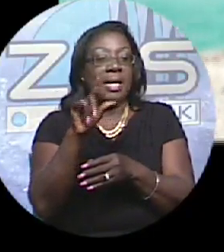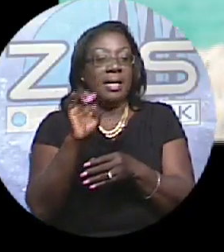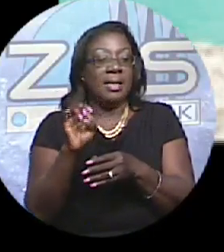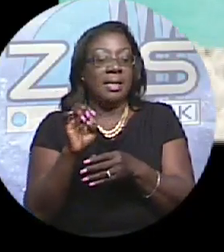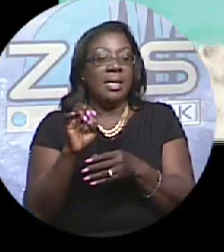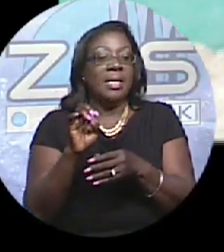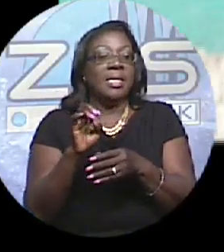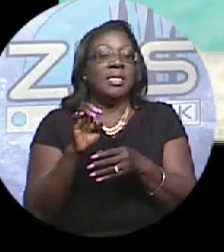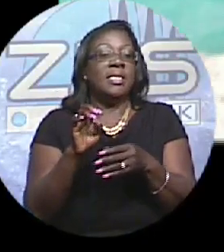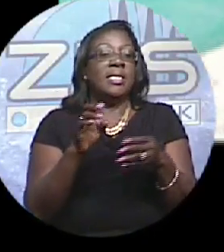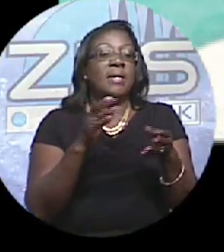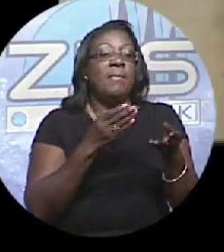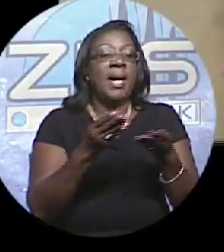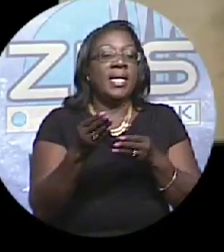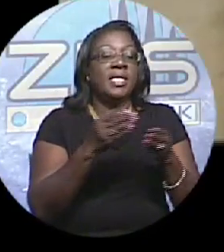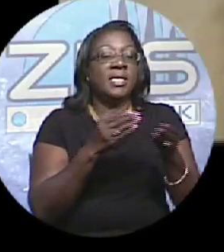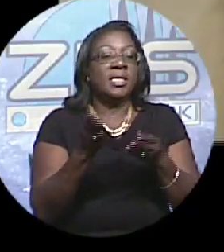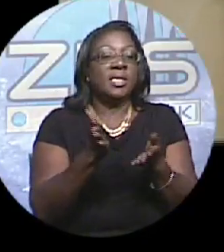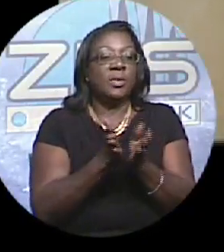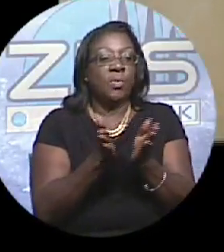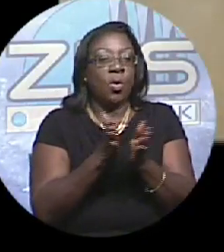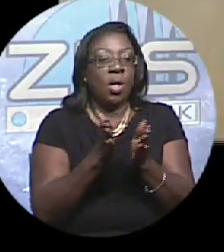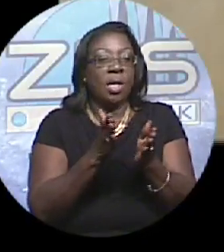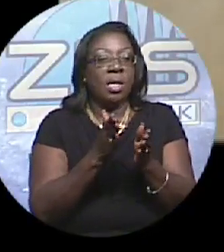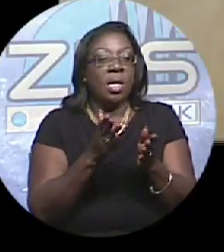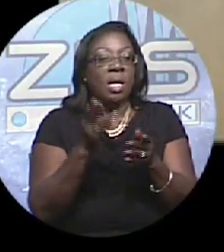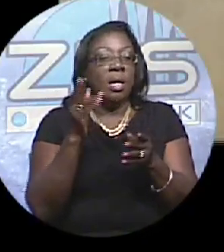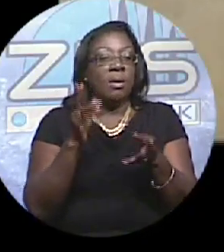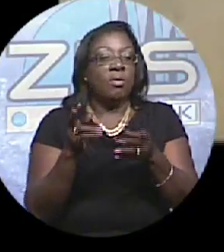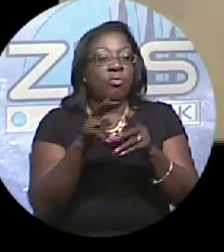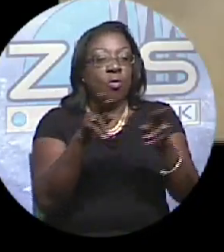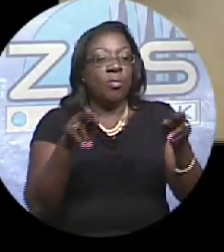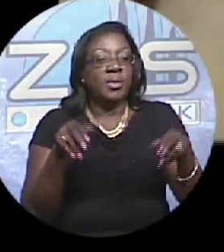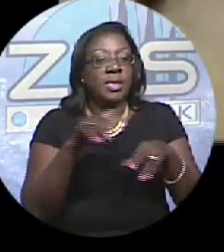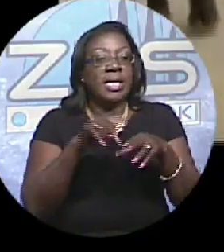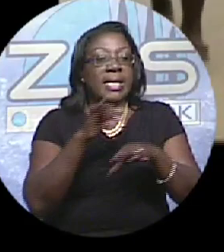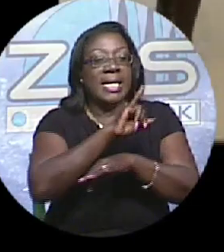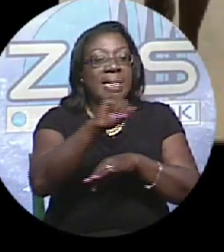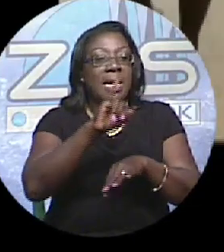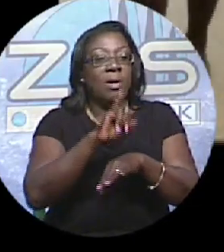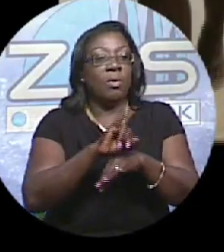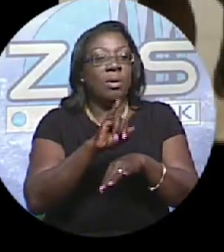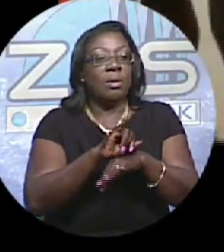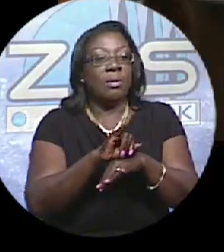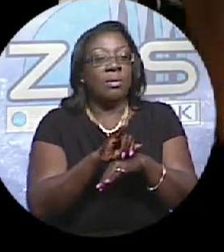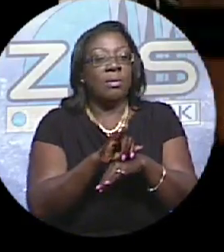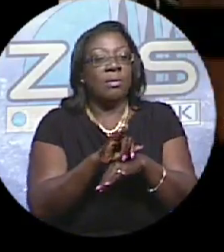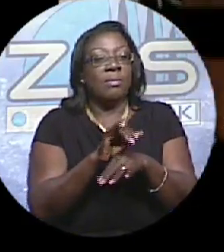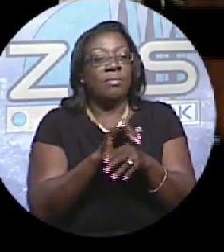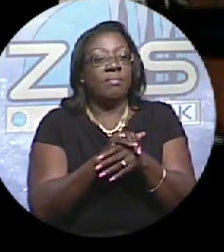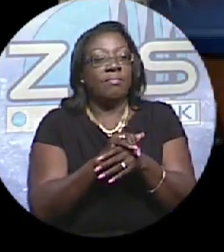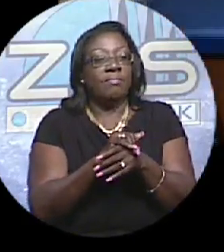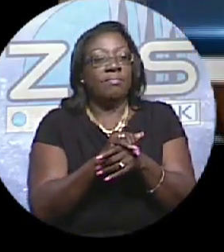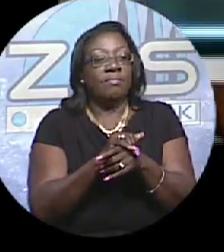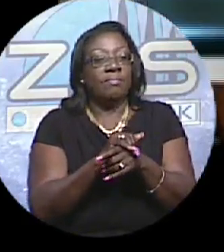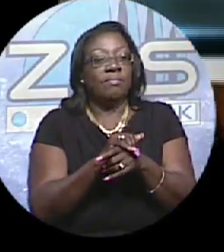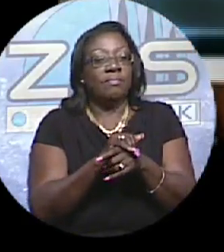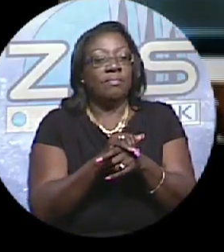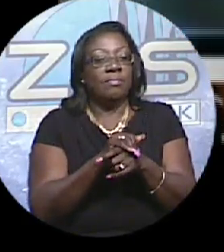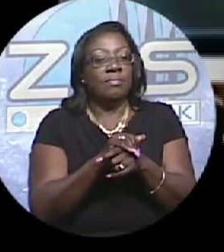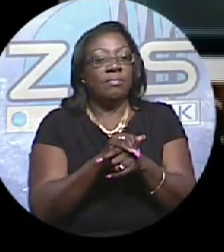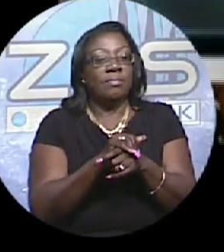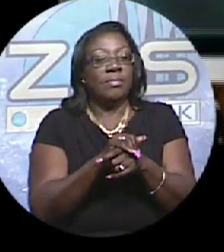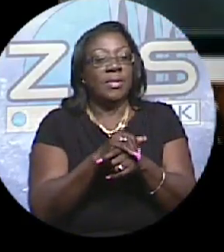in Inagua. For a long time, she advertised her rooms, but was unfortunately haunted by a huge deficit.